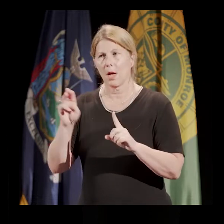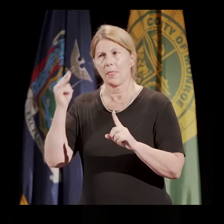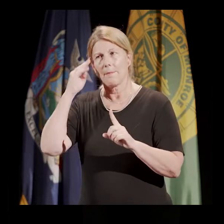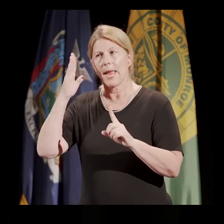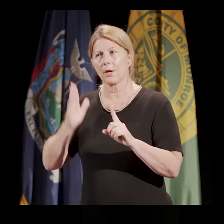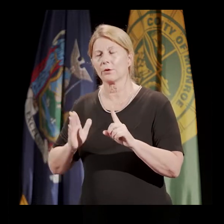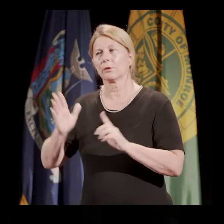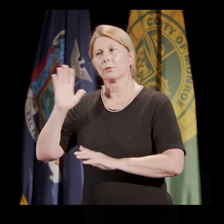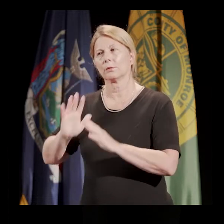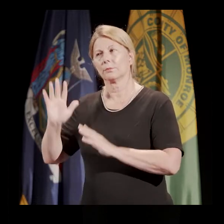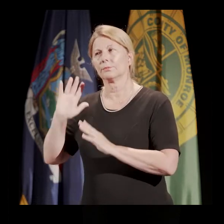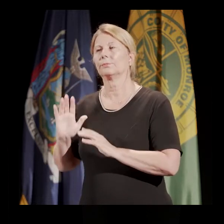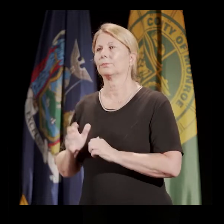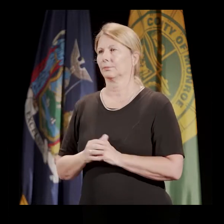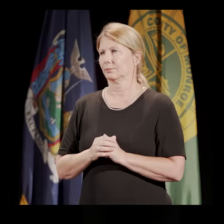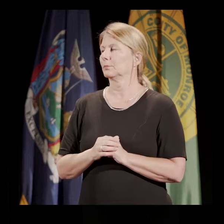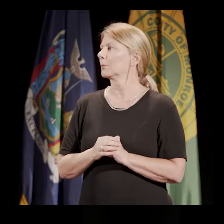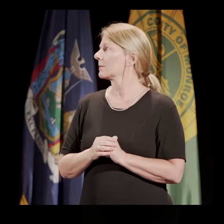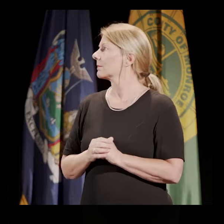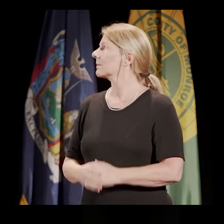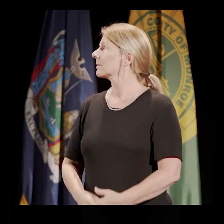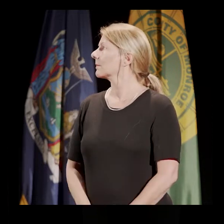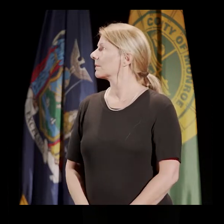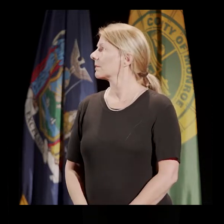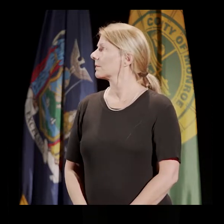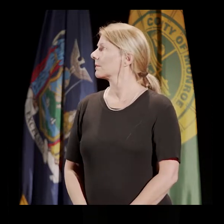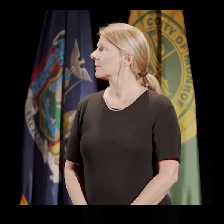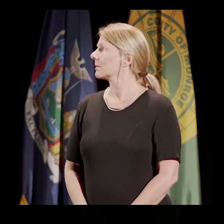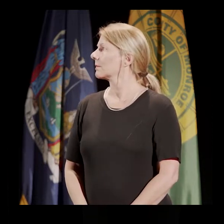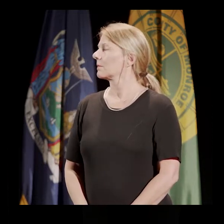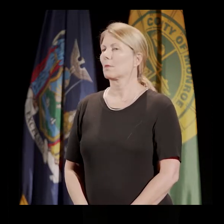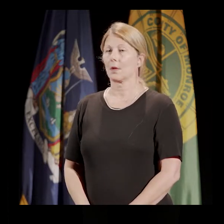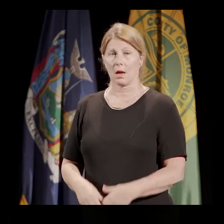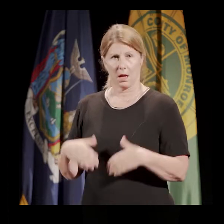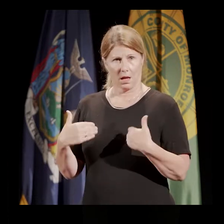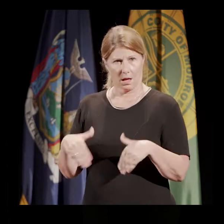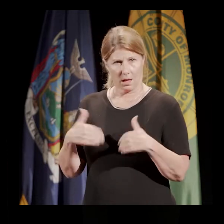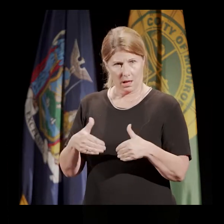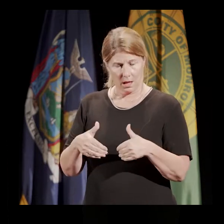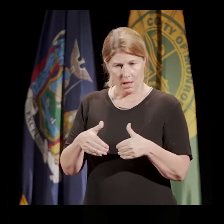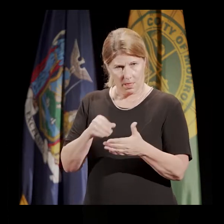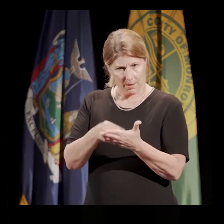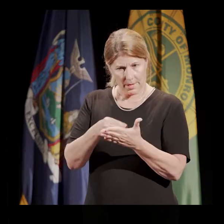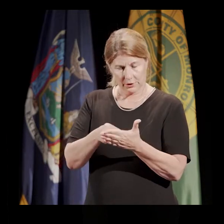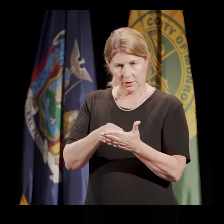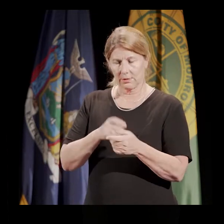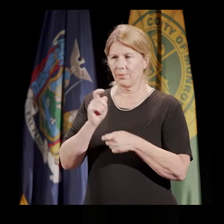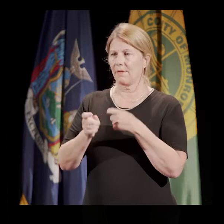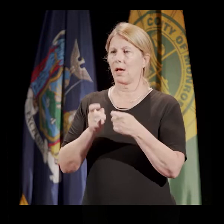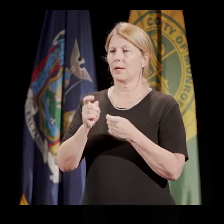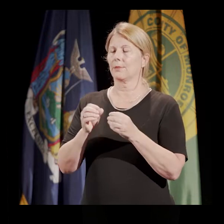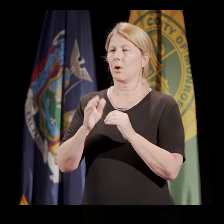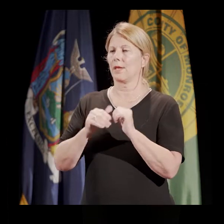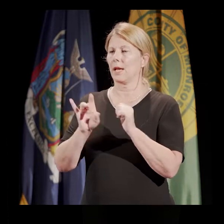Prevention, led by Victor Saunders. Our budget provides more than $8 million towards these efforts. We